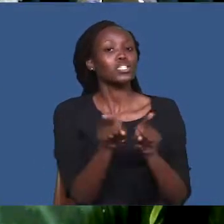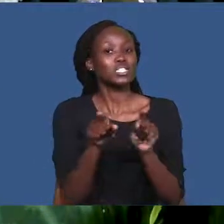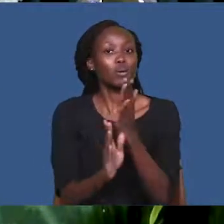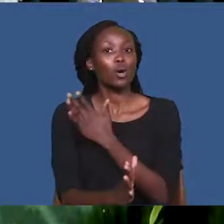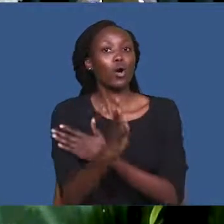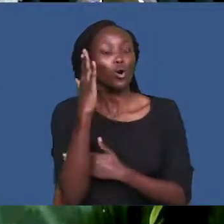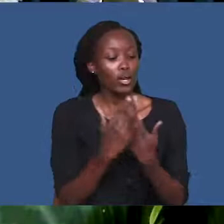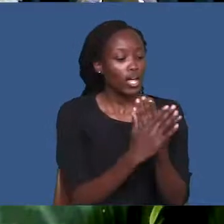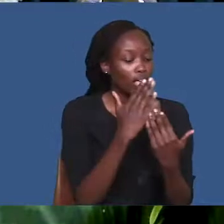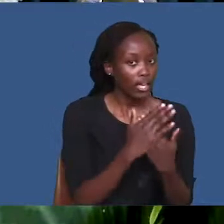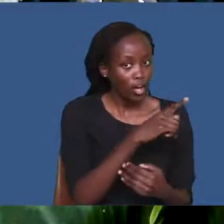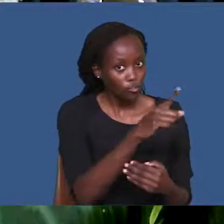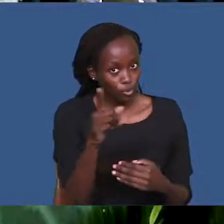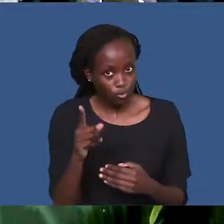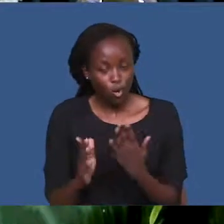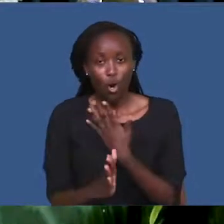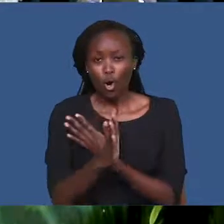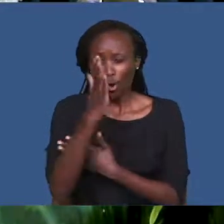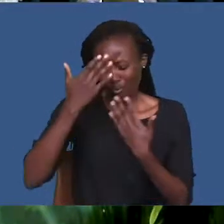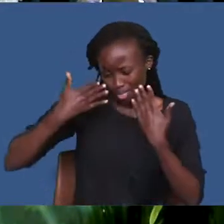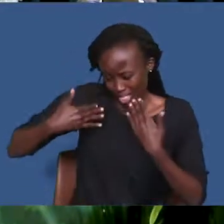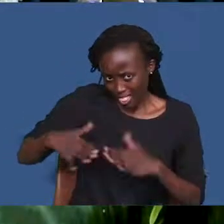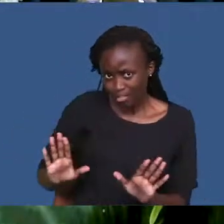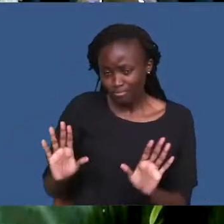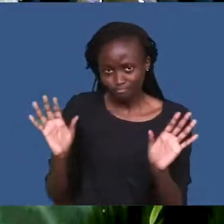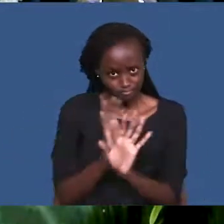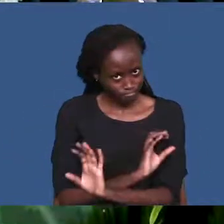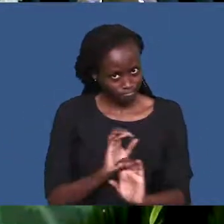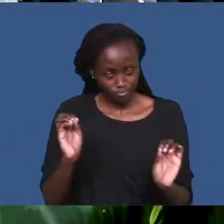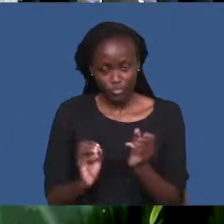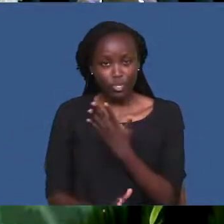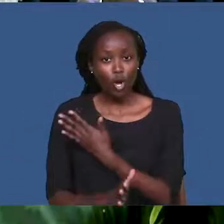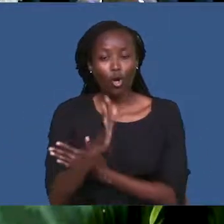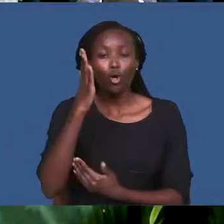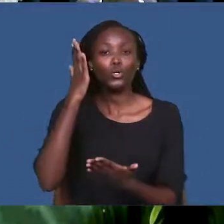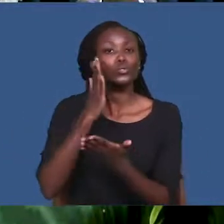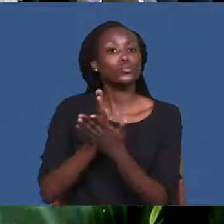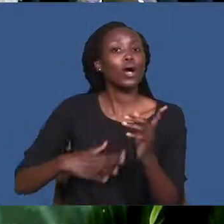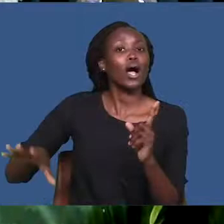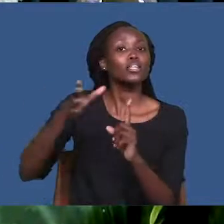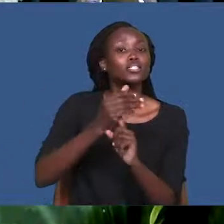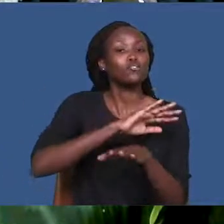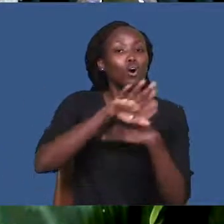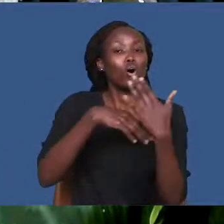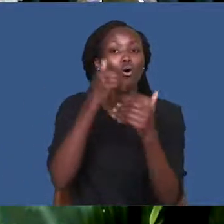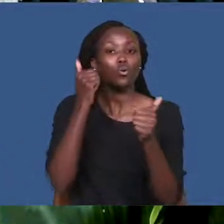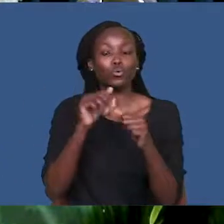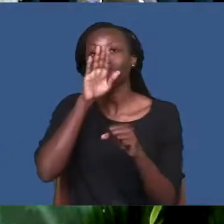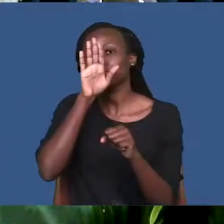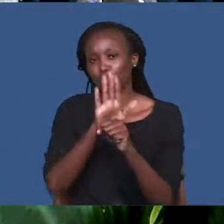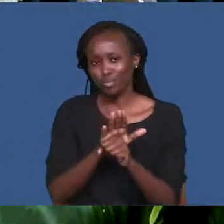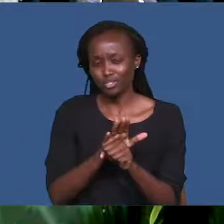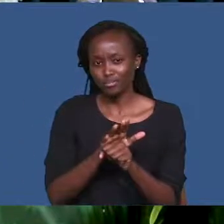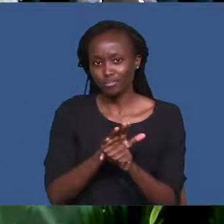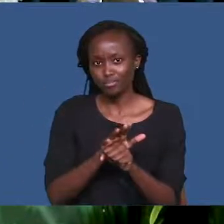back to this land. I will not leave until I have done what I promised you. So your Father in